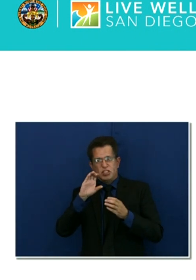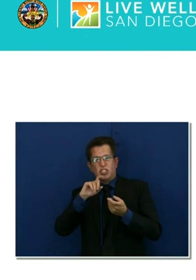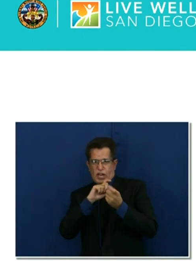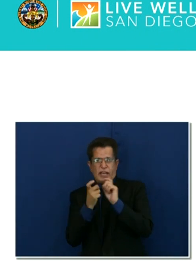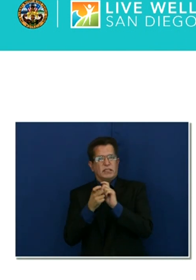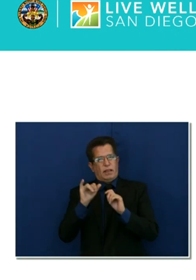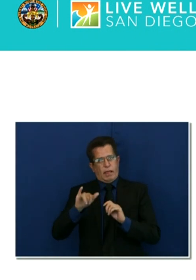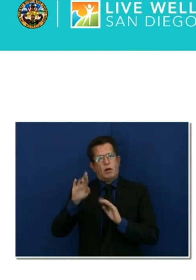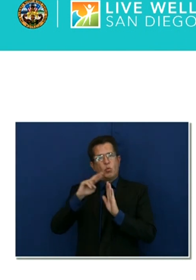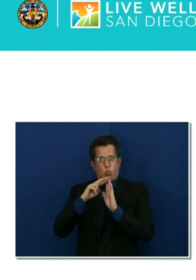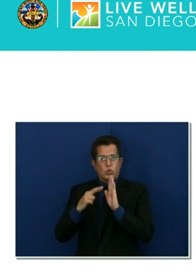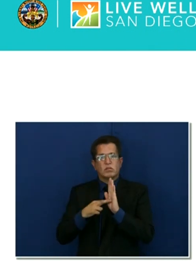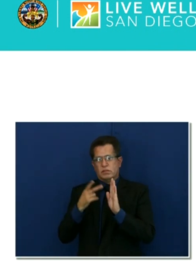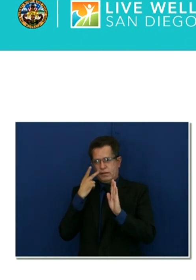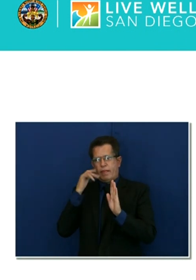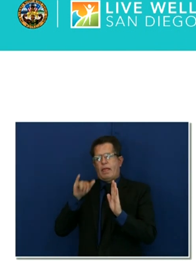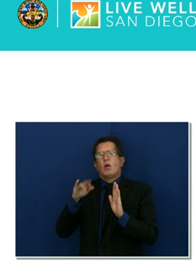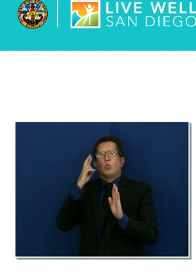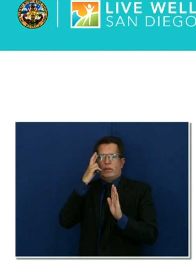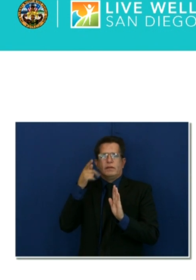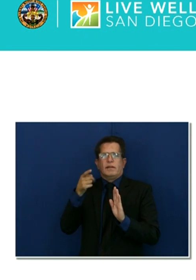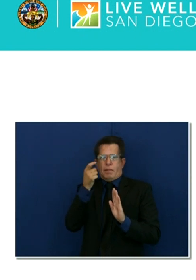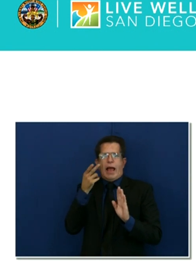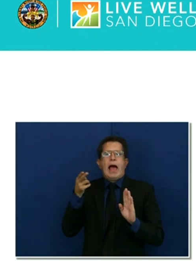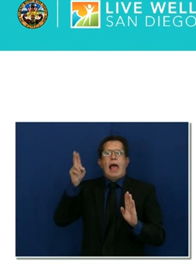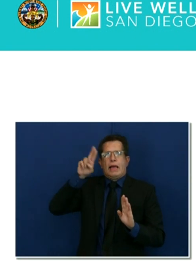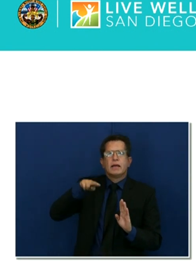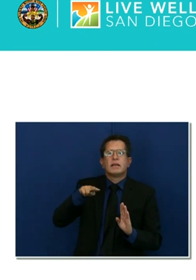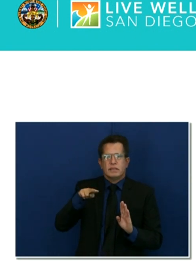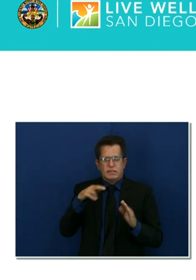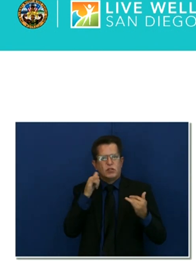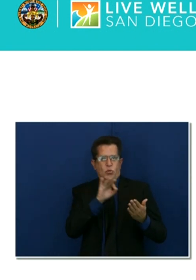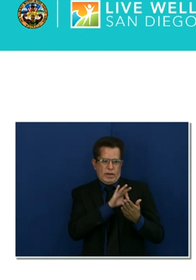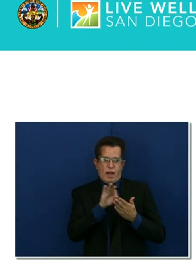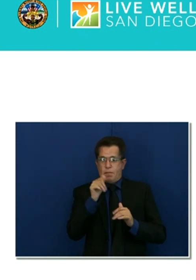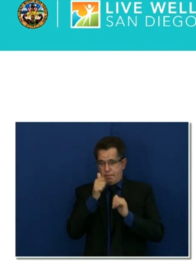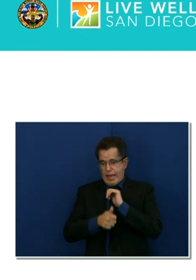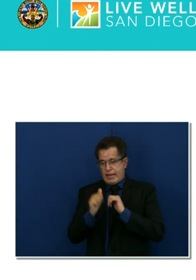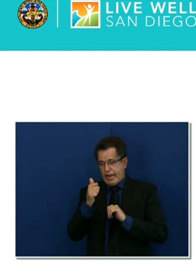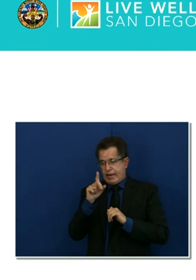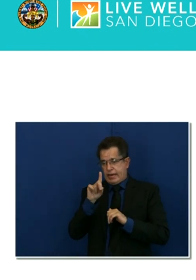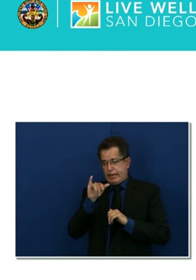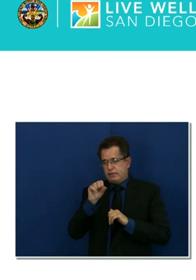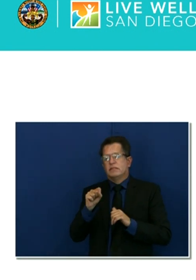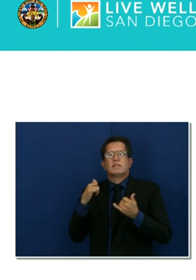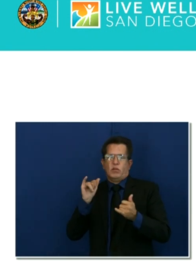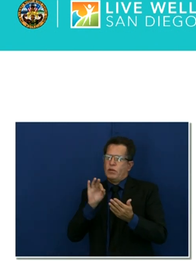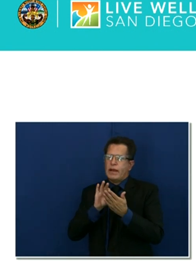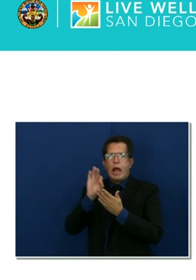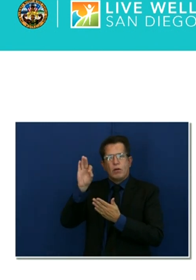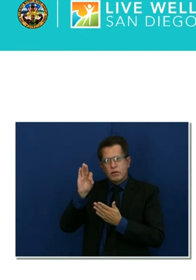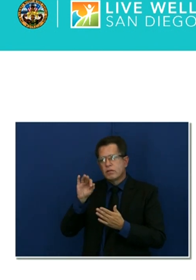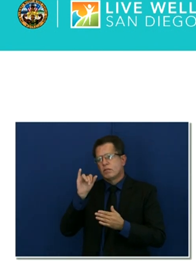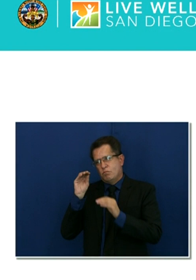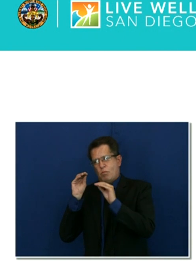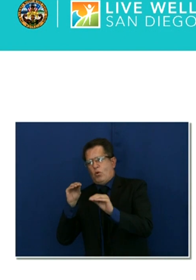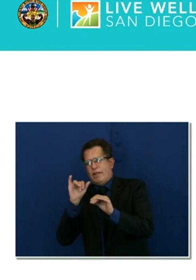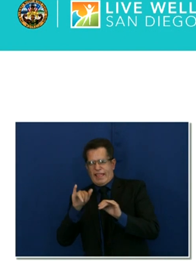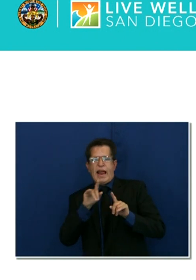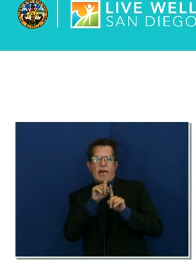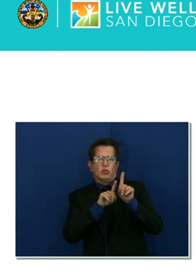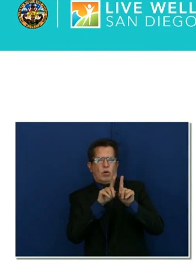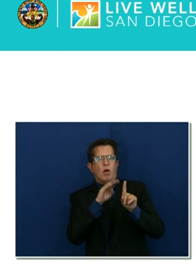there is attributed to that change as it relates to COVID patients you see on the asterisk right there. But you see